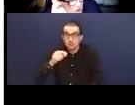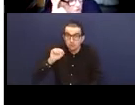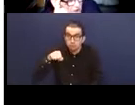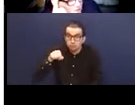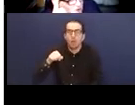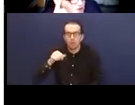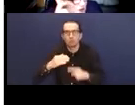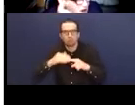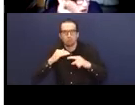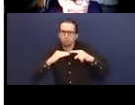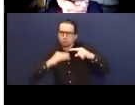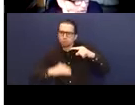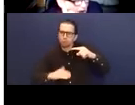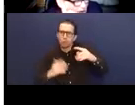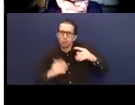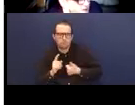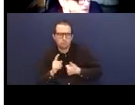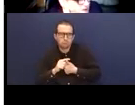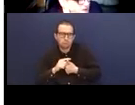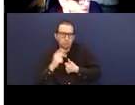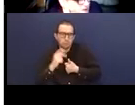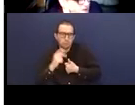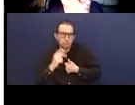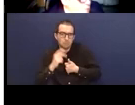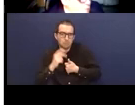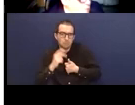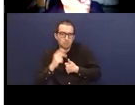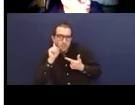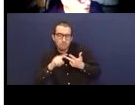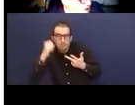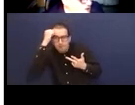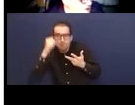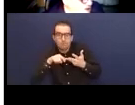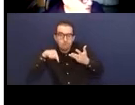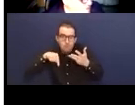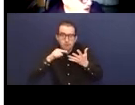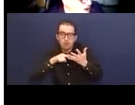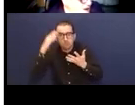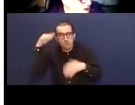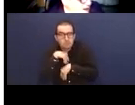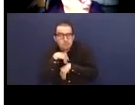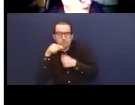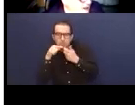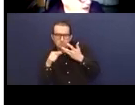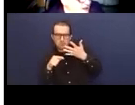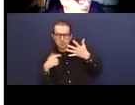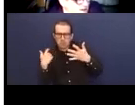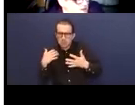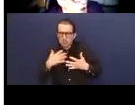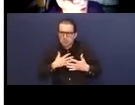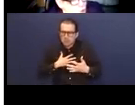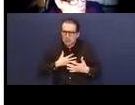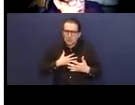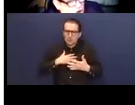And because of stigma and shame around disability, many people wouldn't have answered this. And indeed,